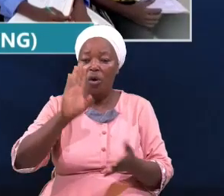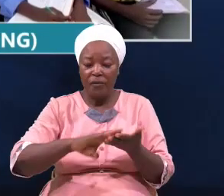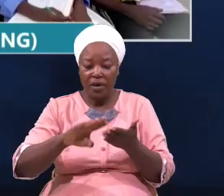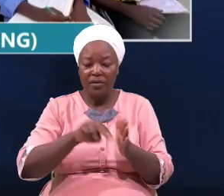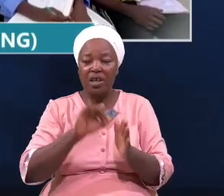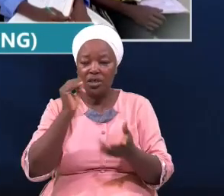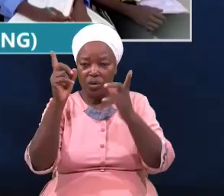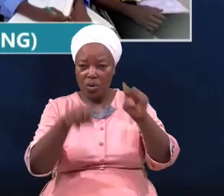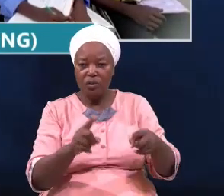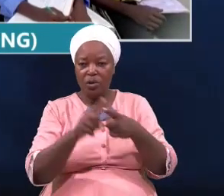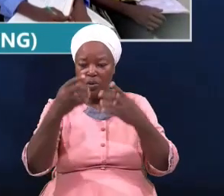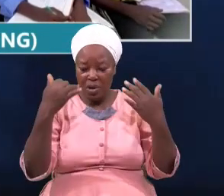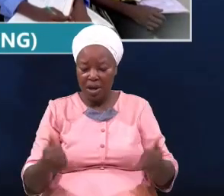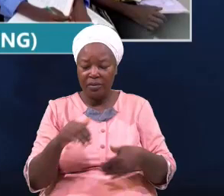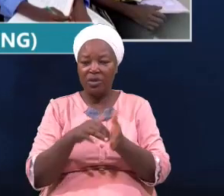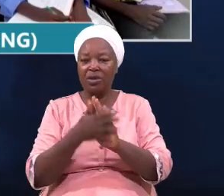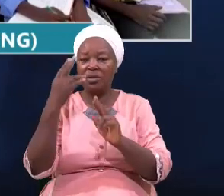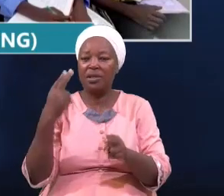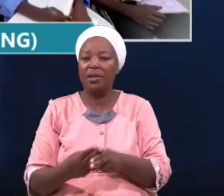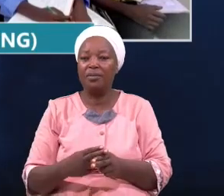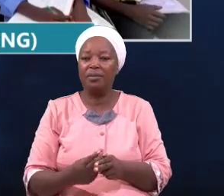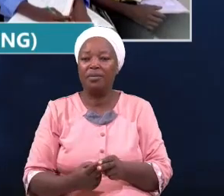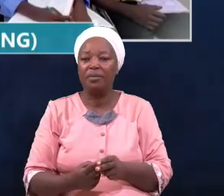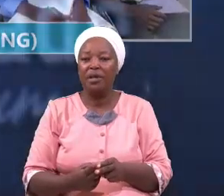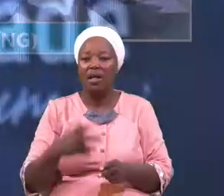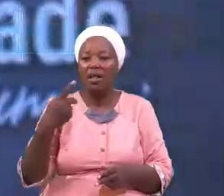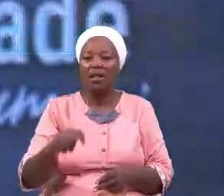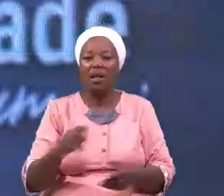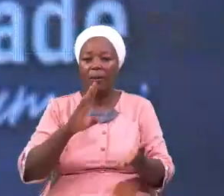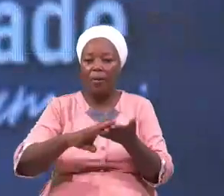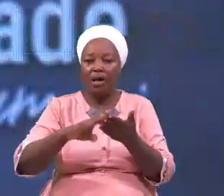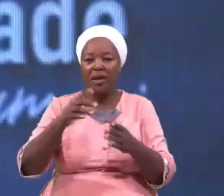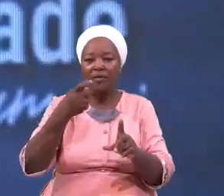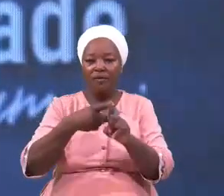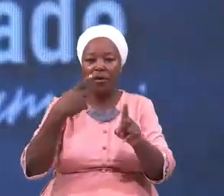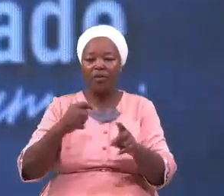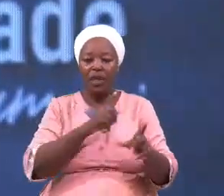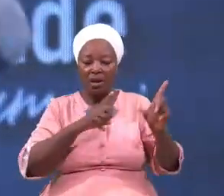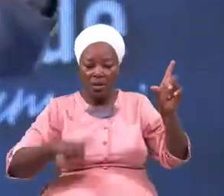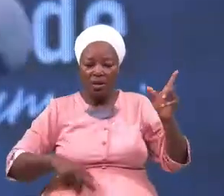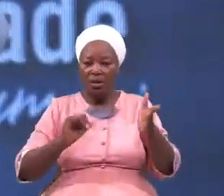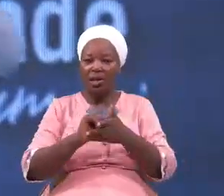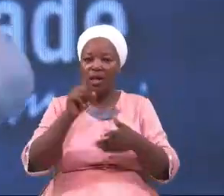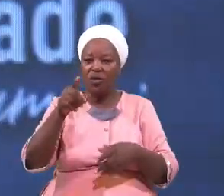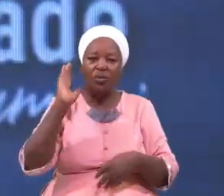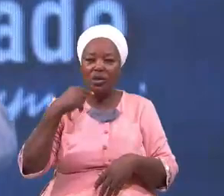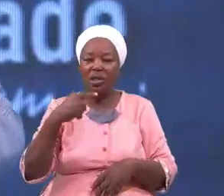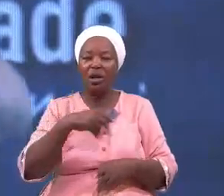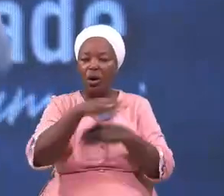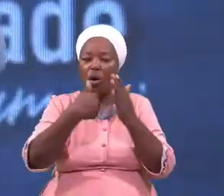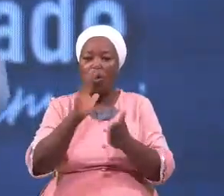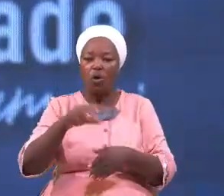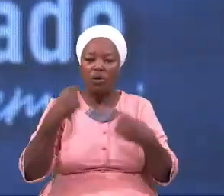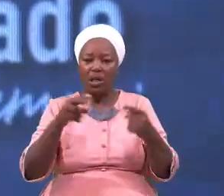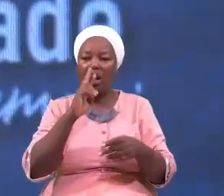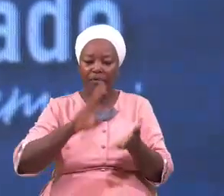coming to you right now. The pardon from the Lord that will say all your sins are forgiven, they